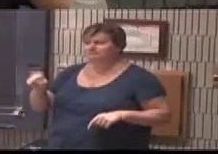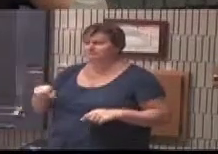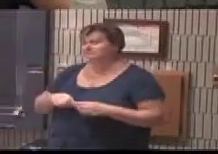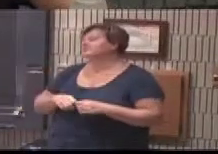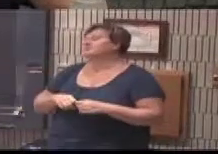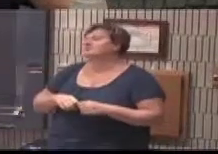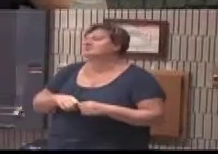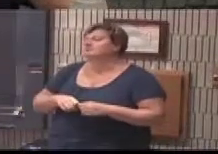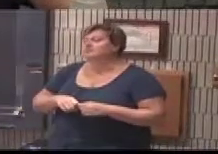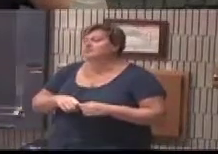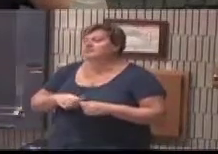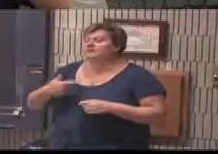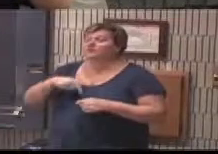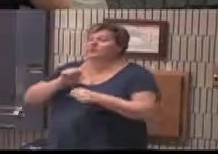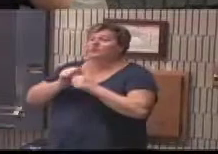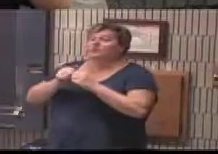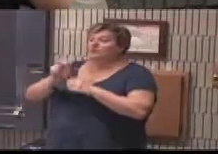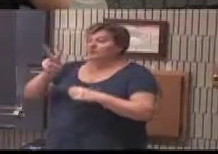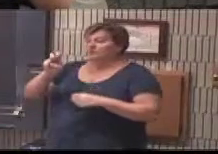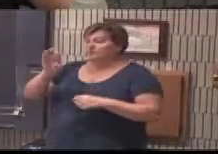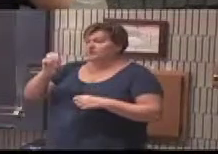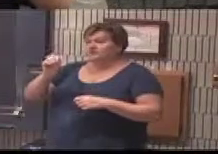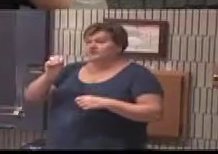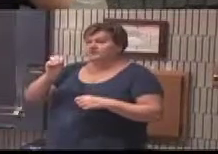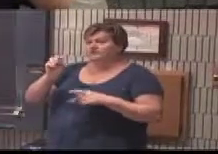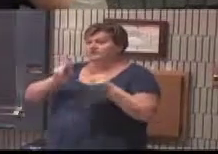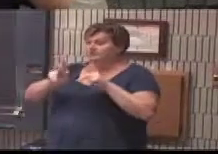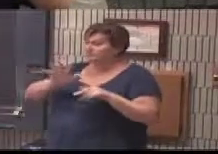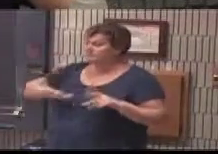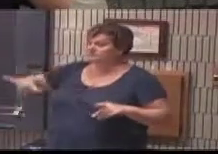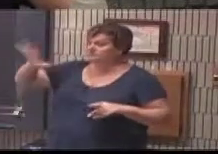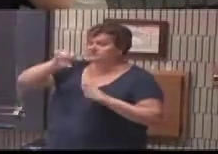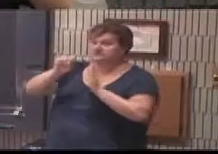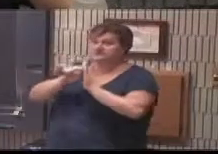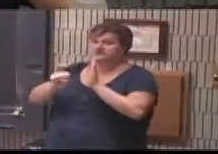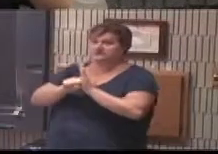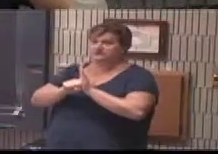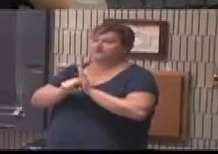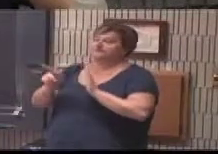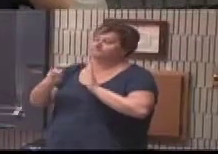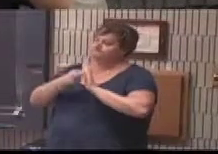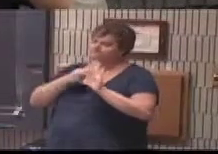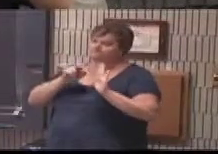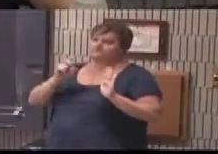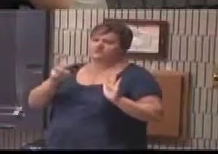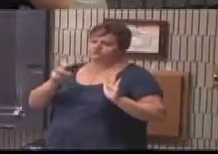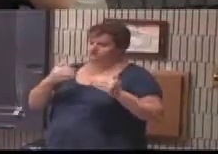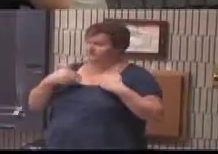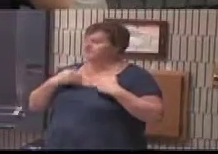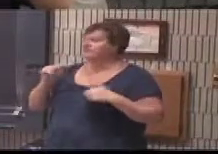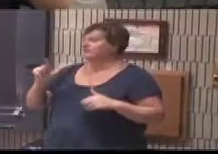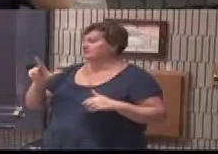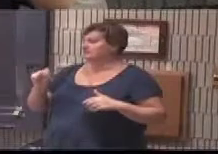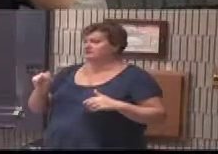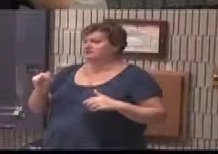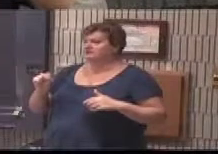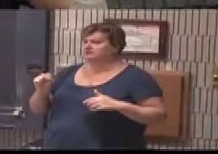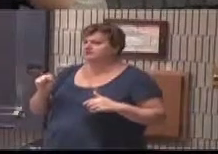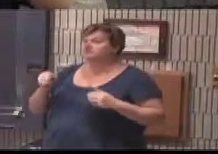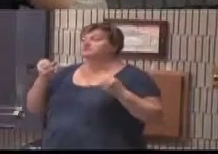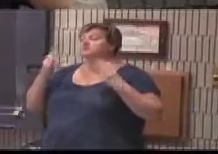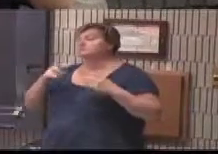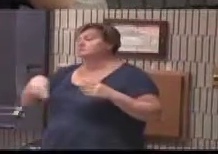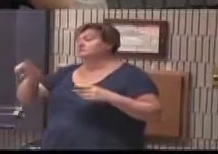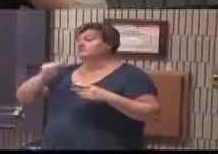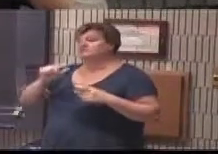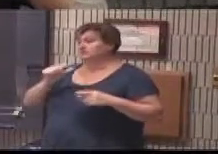about 250 people around the state who have been diagnosed with ALS, and there's a lot more people that are not officially diagnosed or